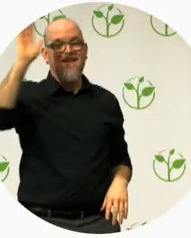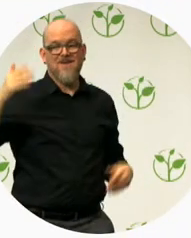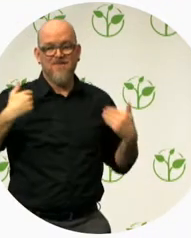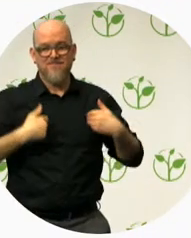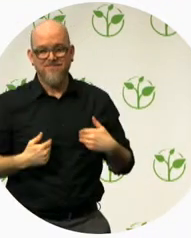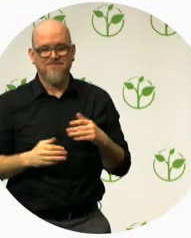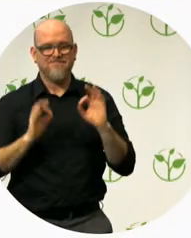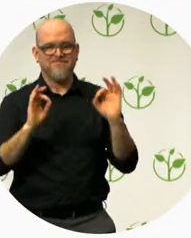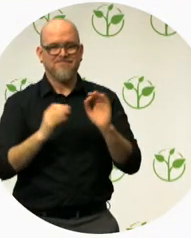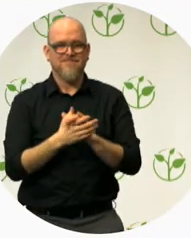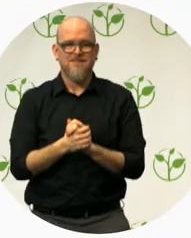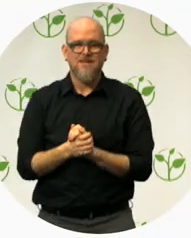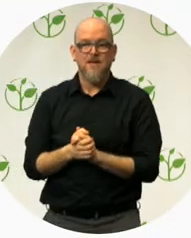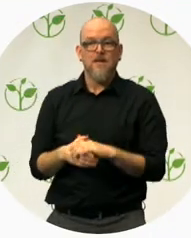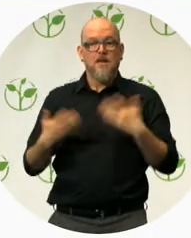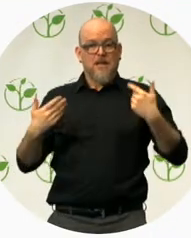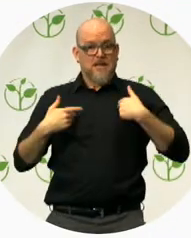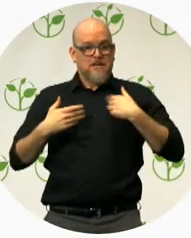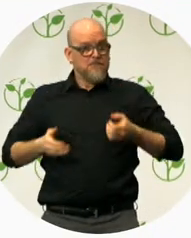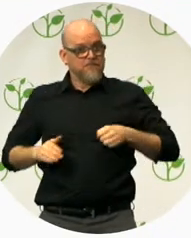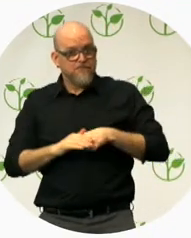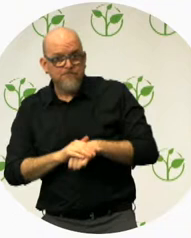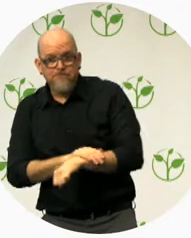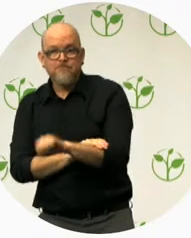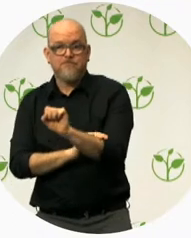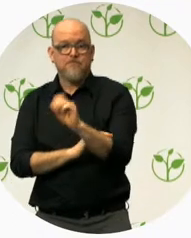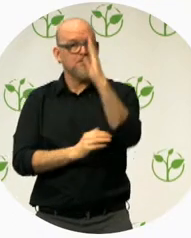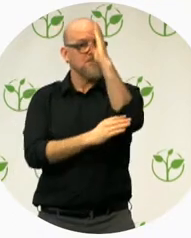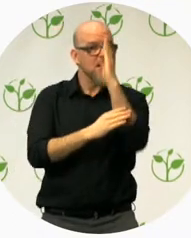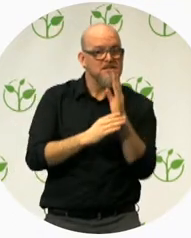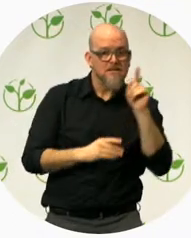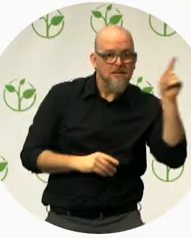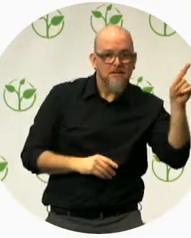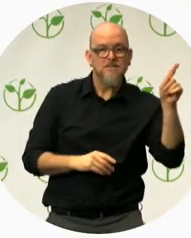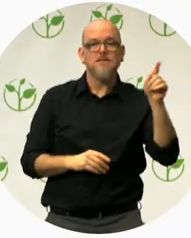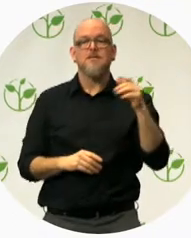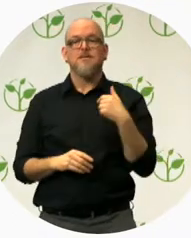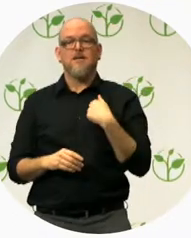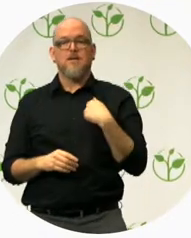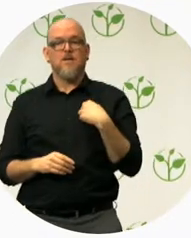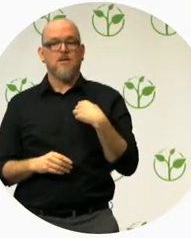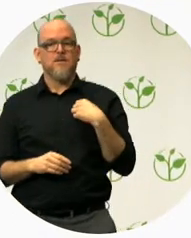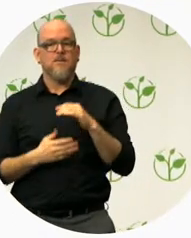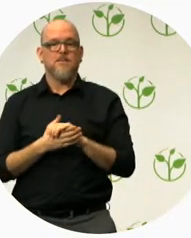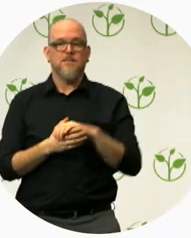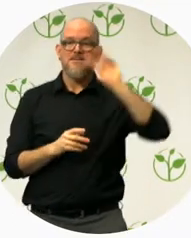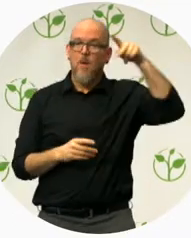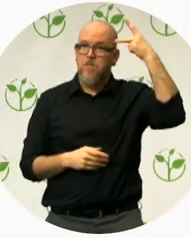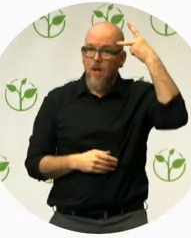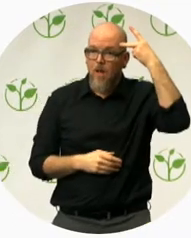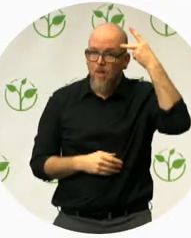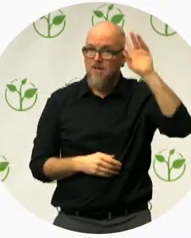I was born in São Paulo in Brazil. And during my childhood, I was passionate about